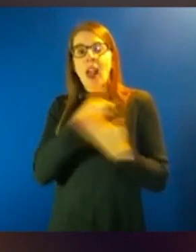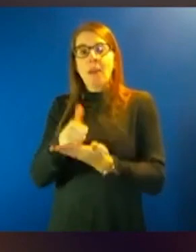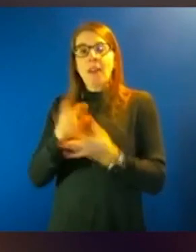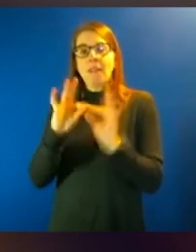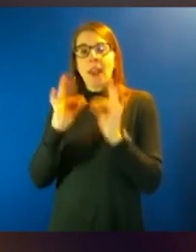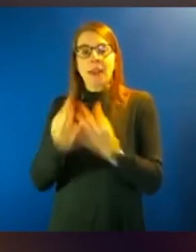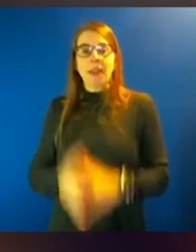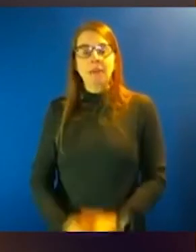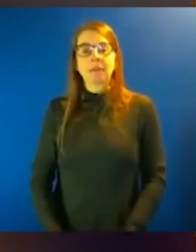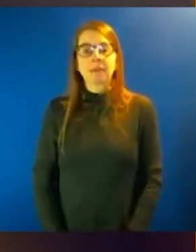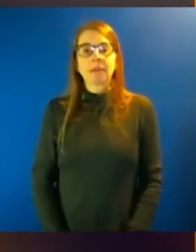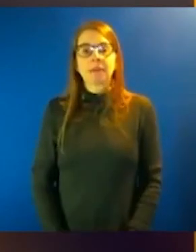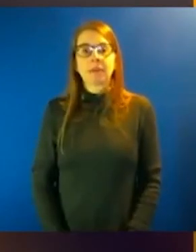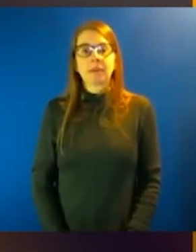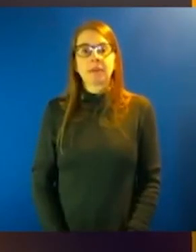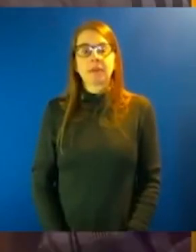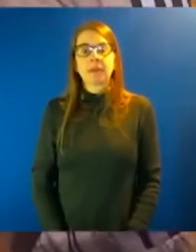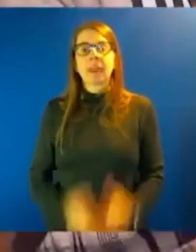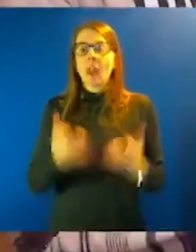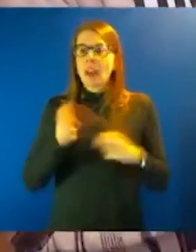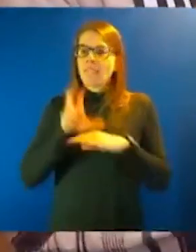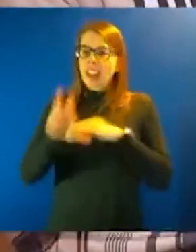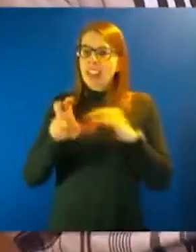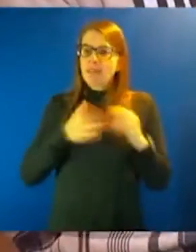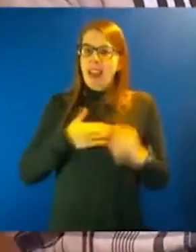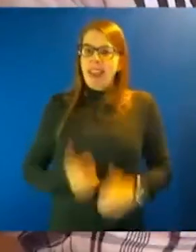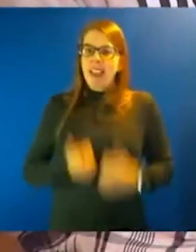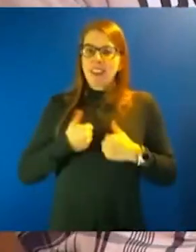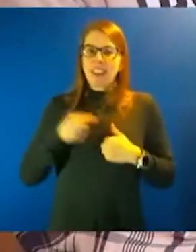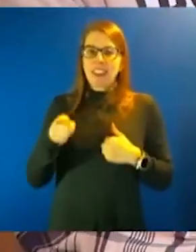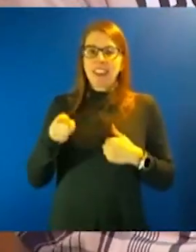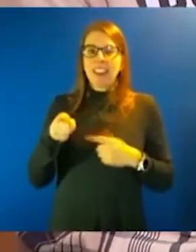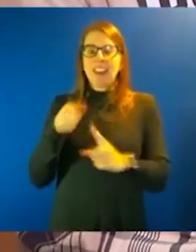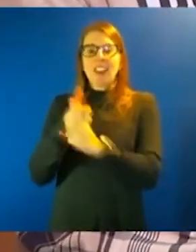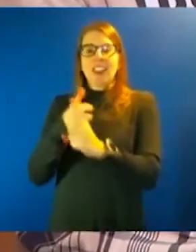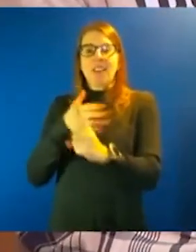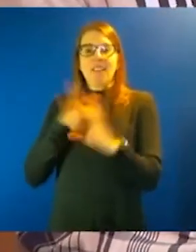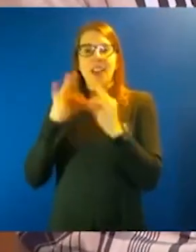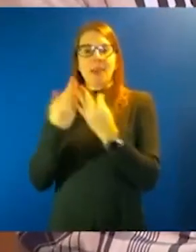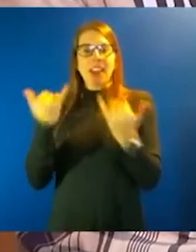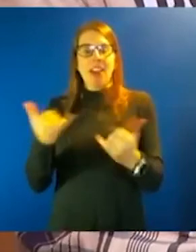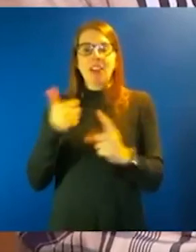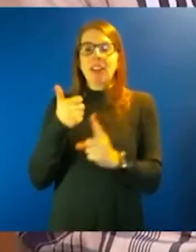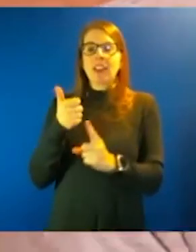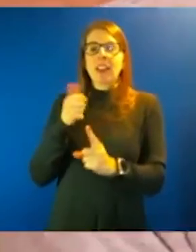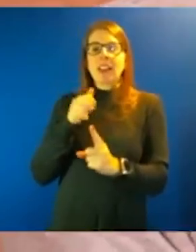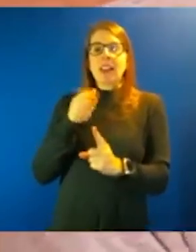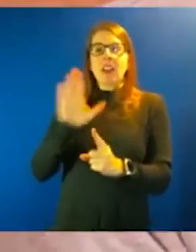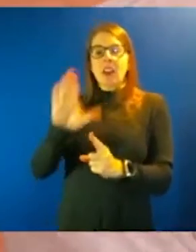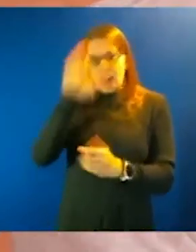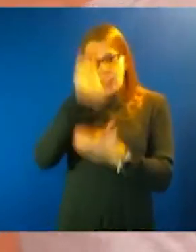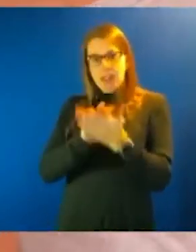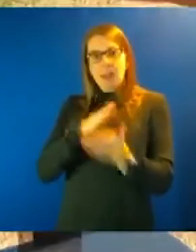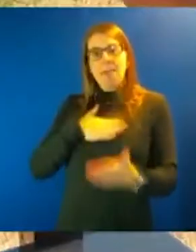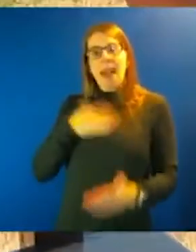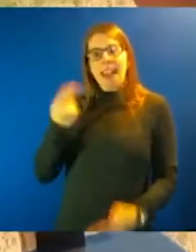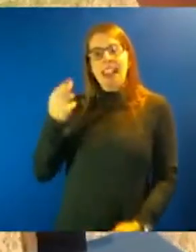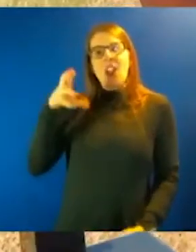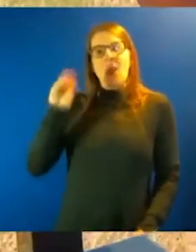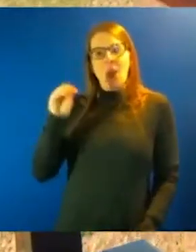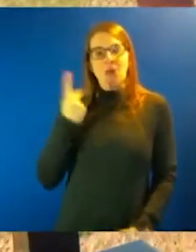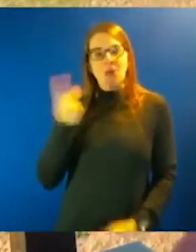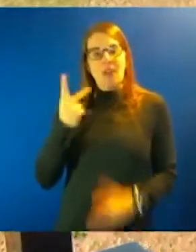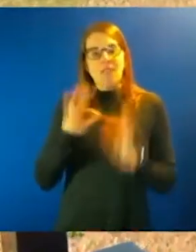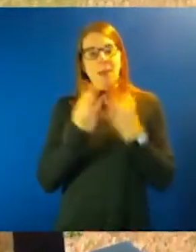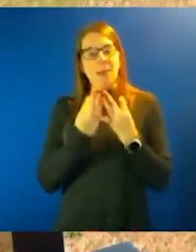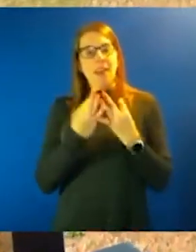for the rest of my life. He's my family now. She's my hero. Her family is my hero, and she's right. We're family. Spider is